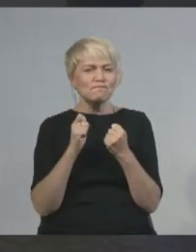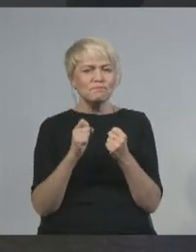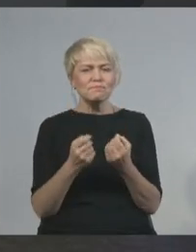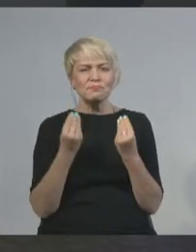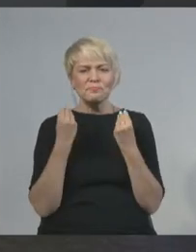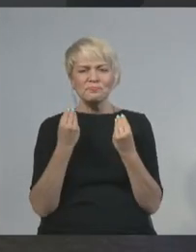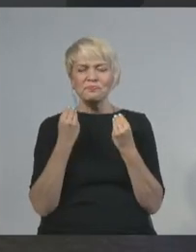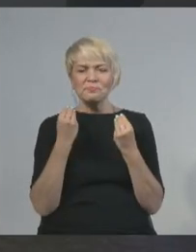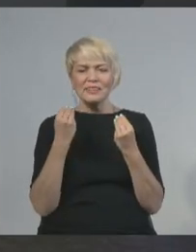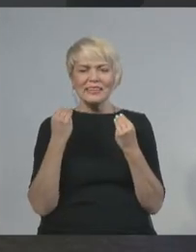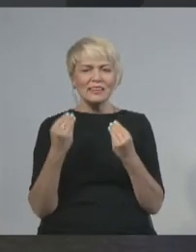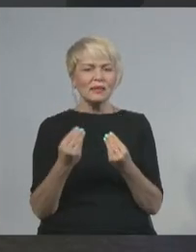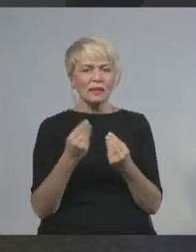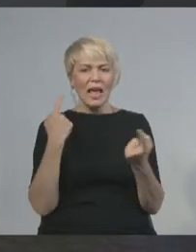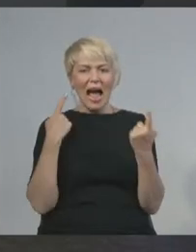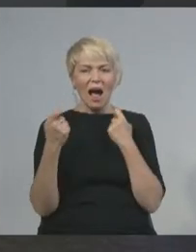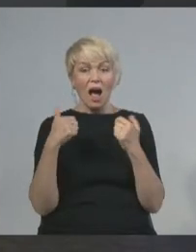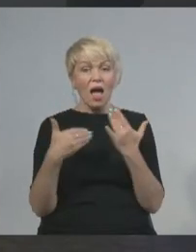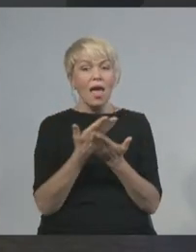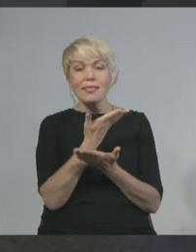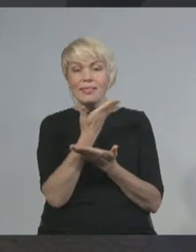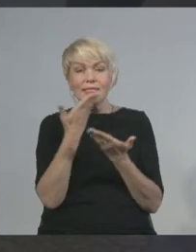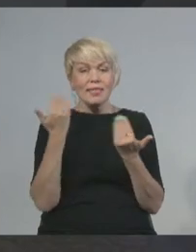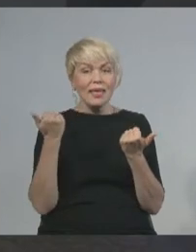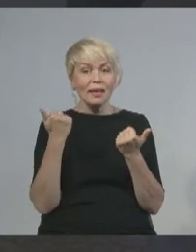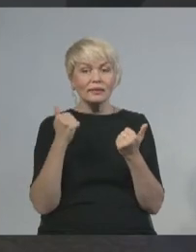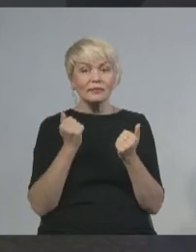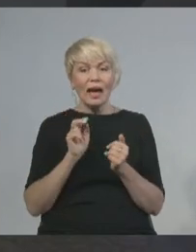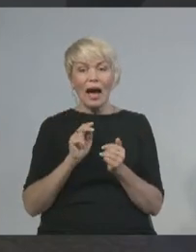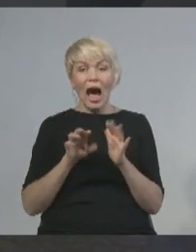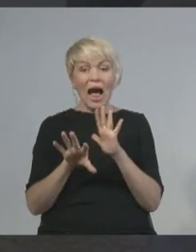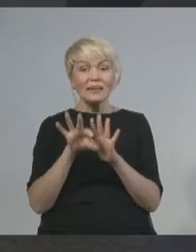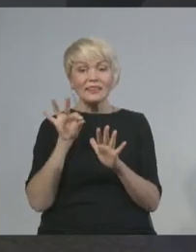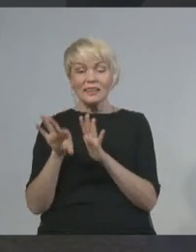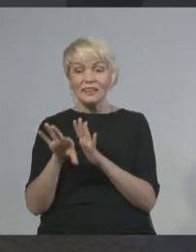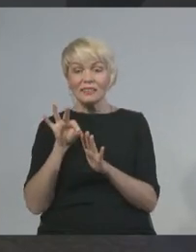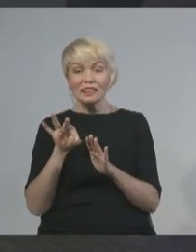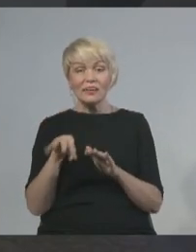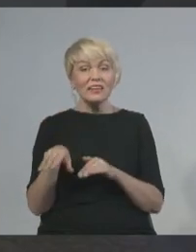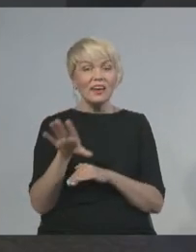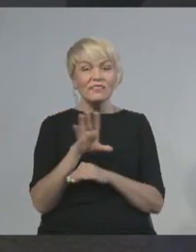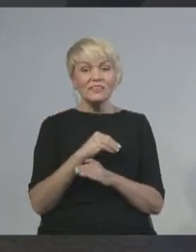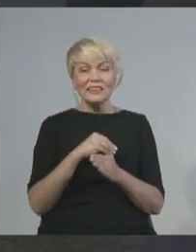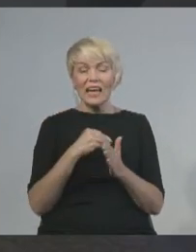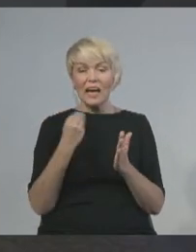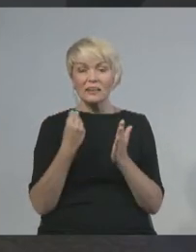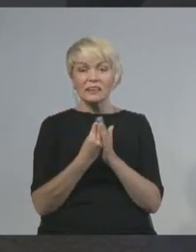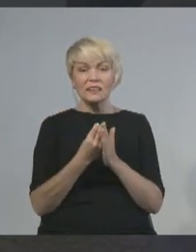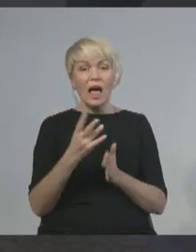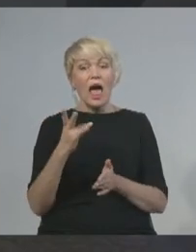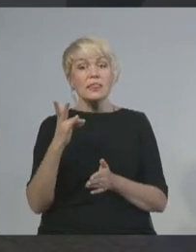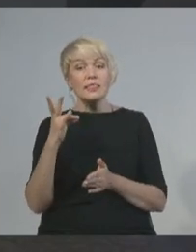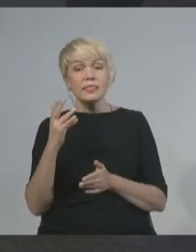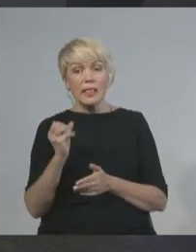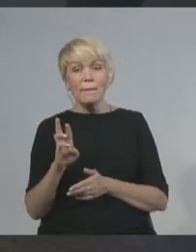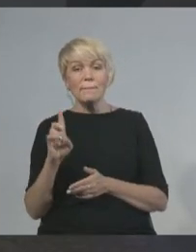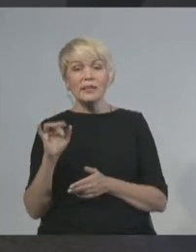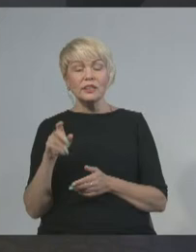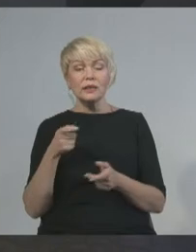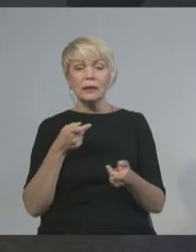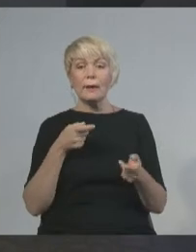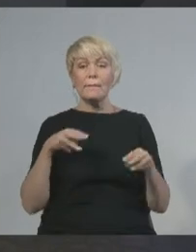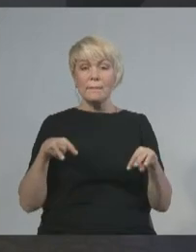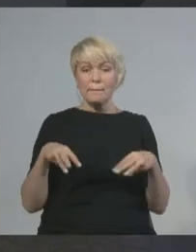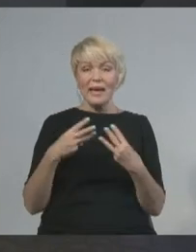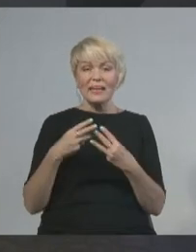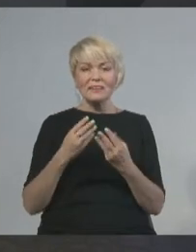exclusive content that has no alternative to it that's the value of it but membership it's the media as